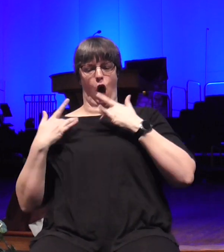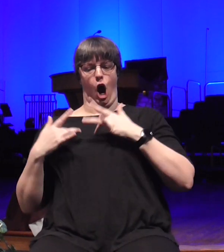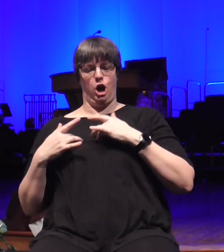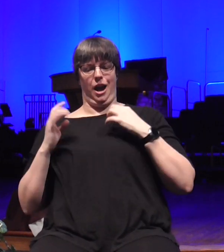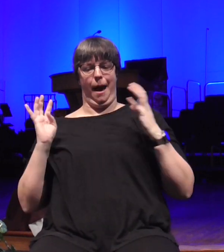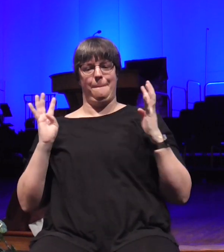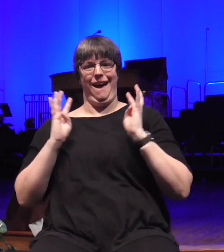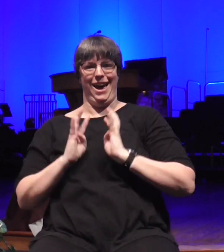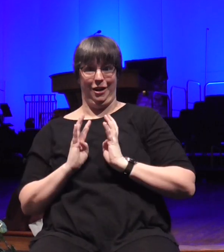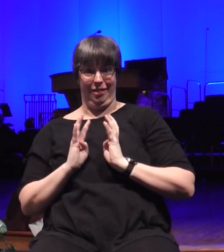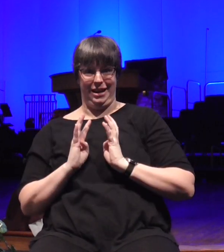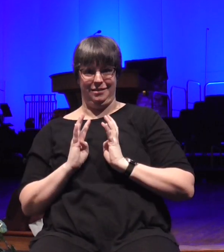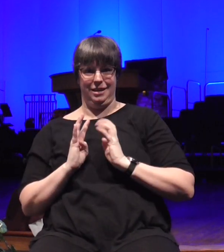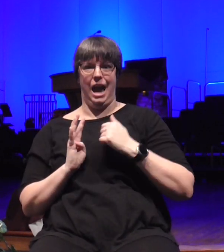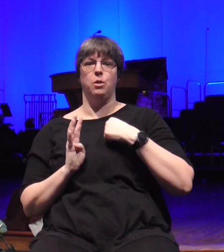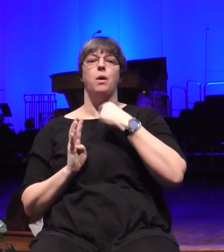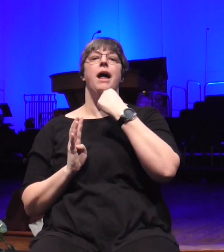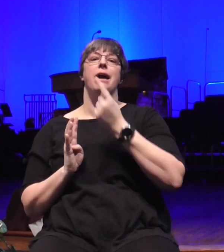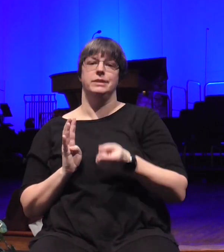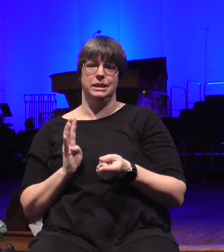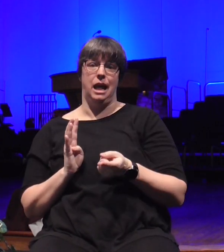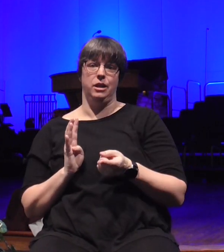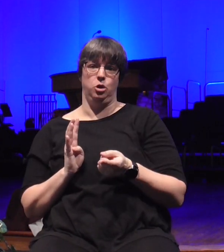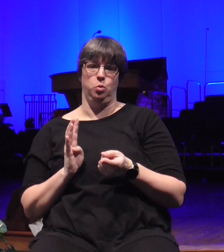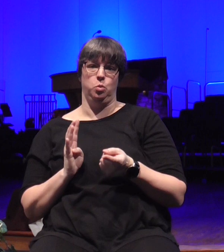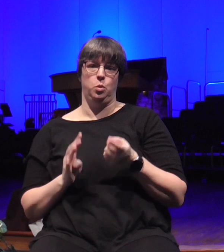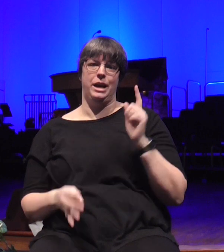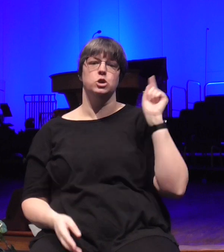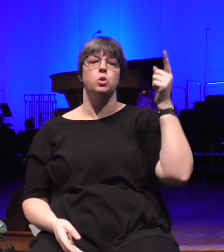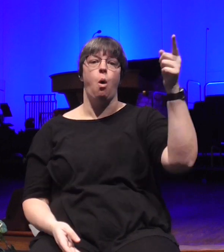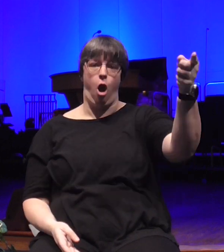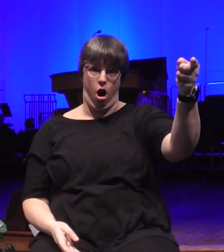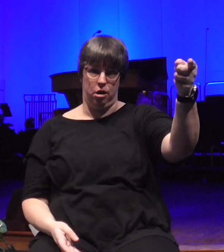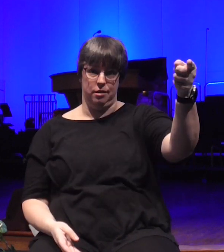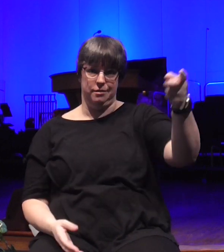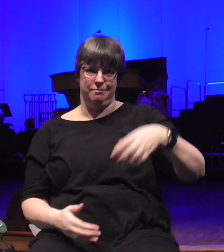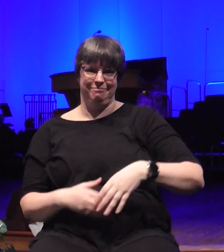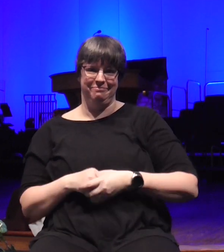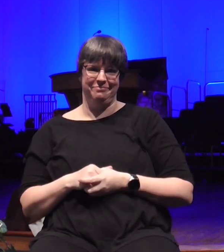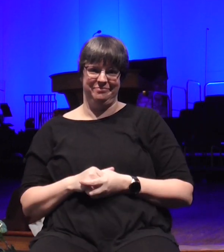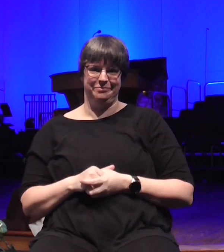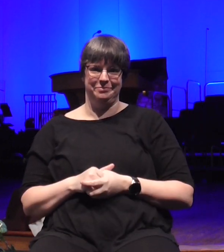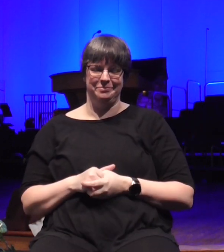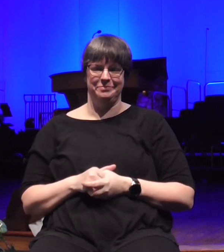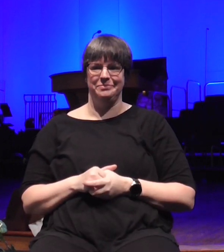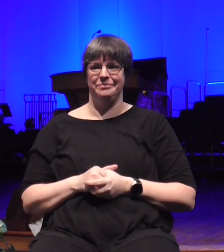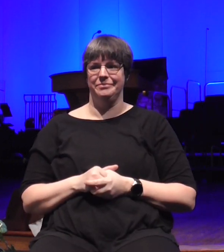say is, go long, Jus. Go long.